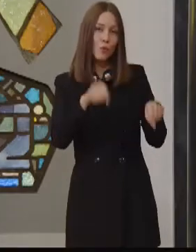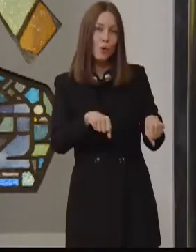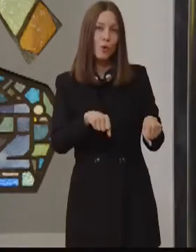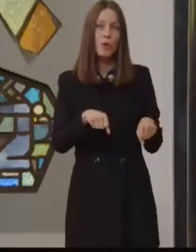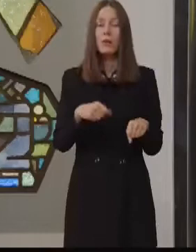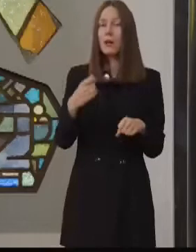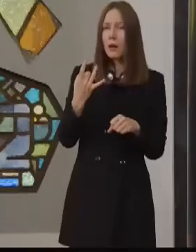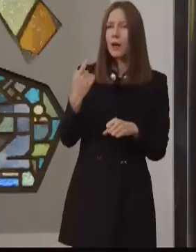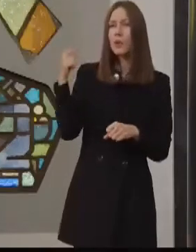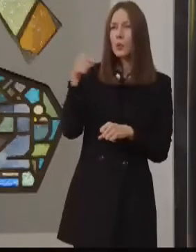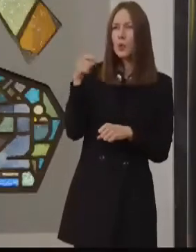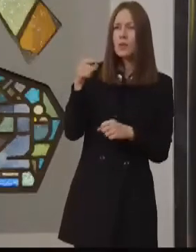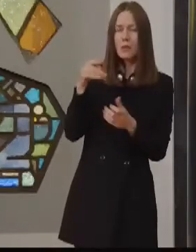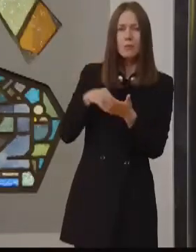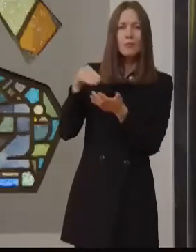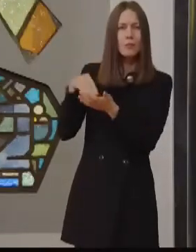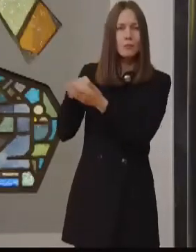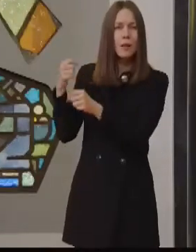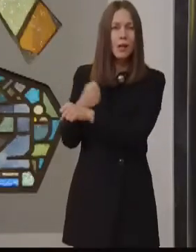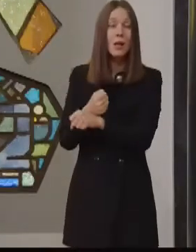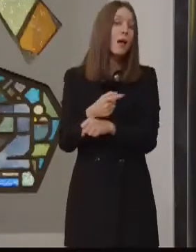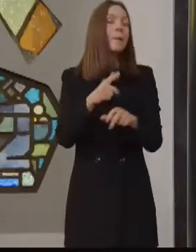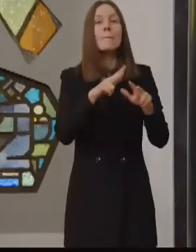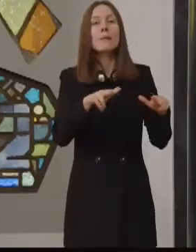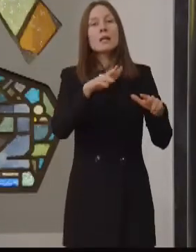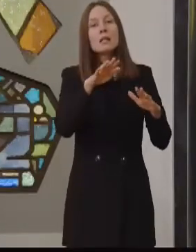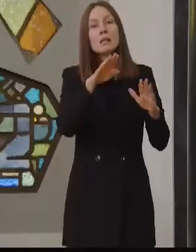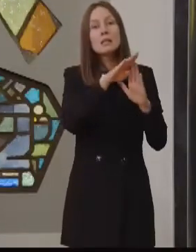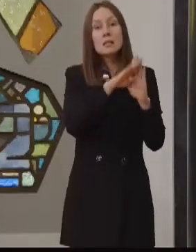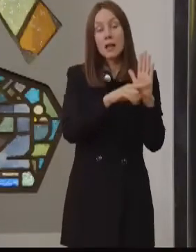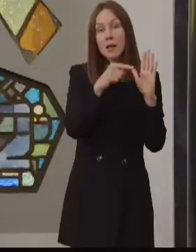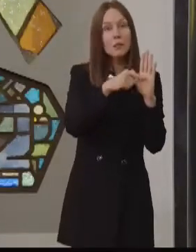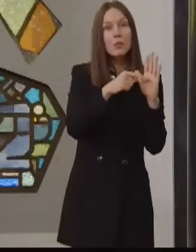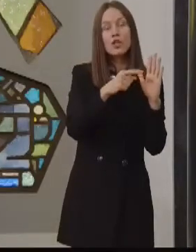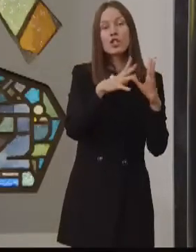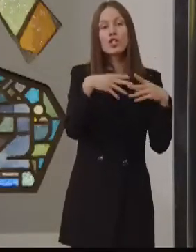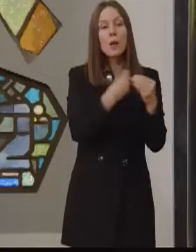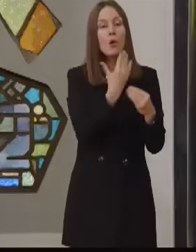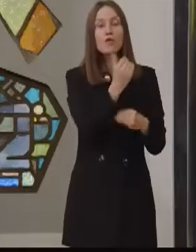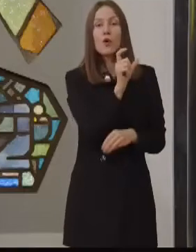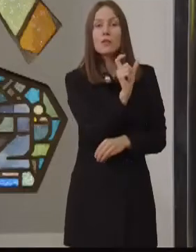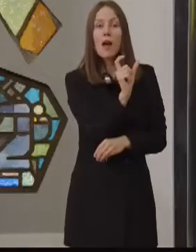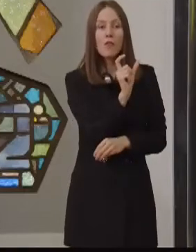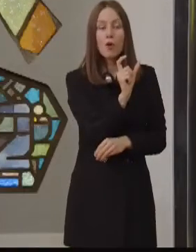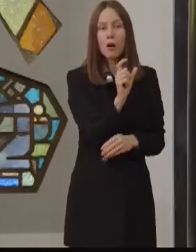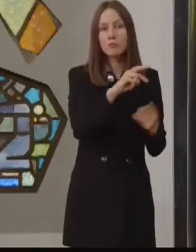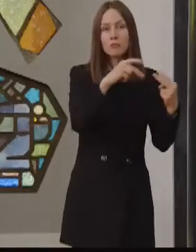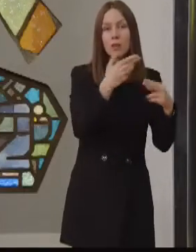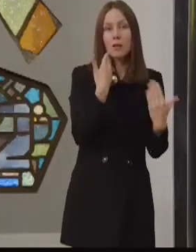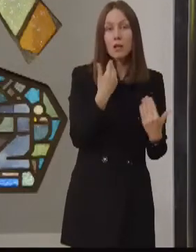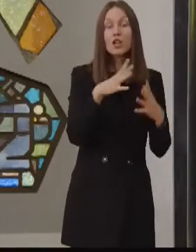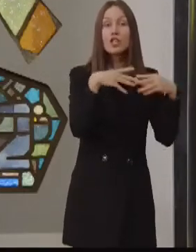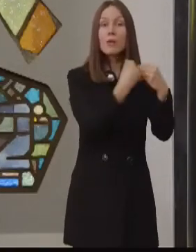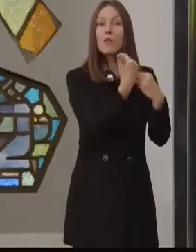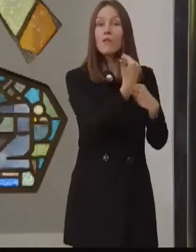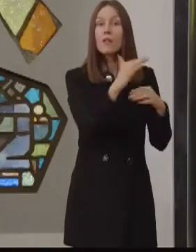So, well, you'll have to repeat it thousands of times. The definition of the